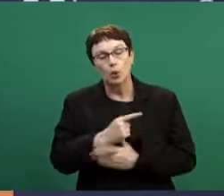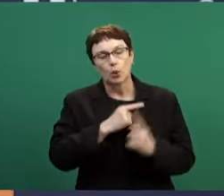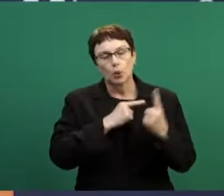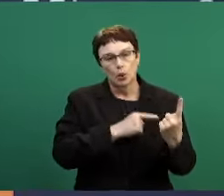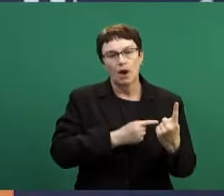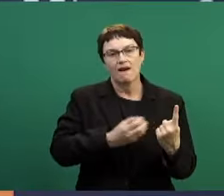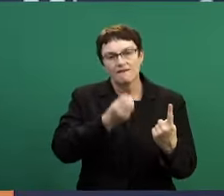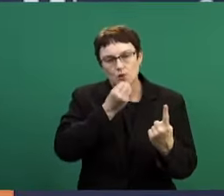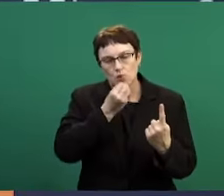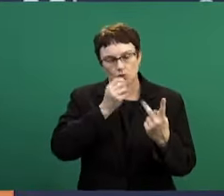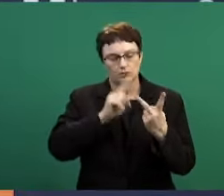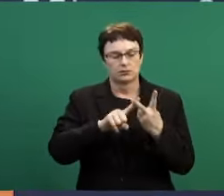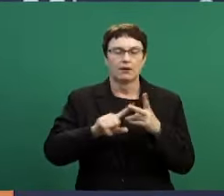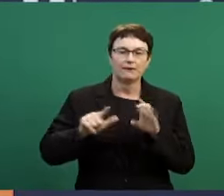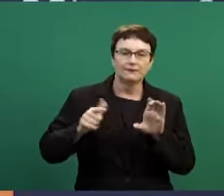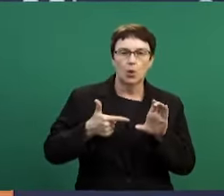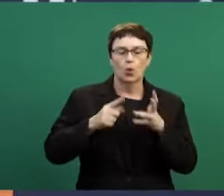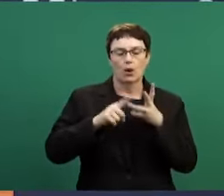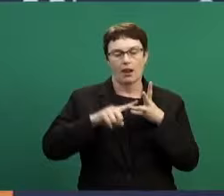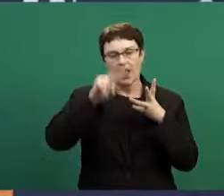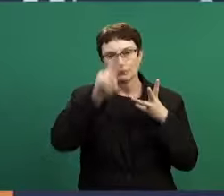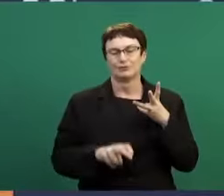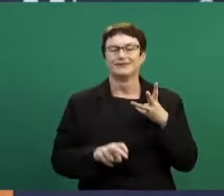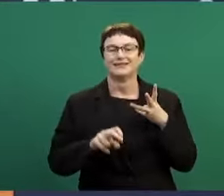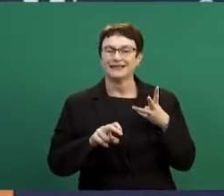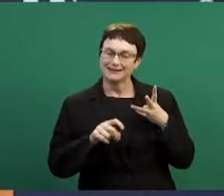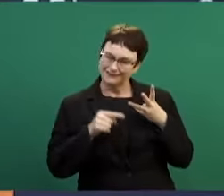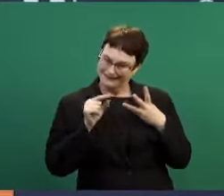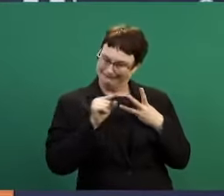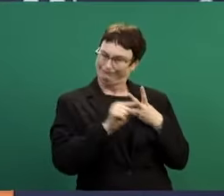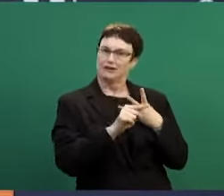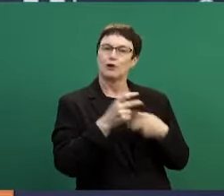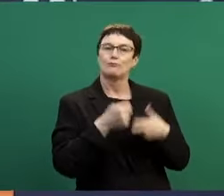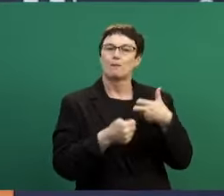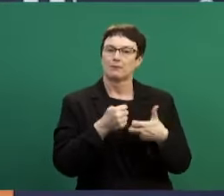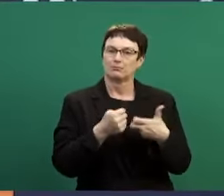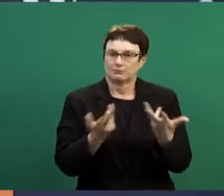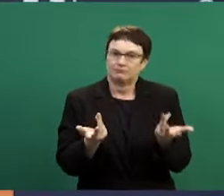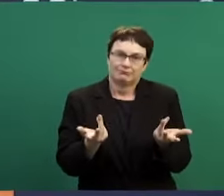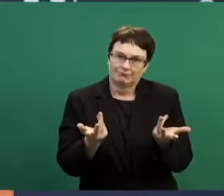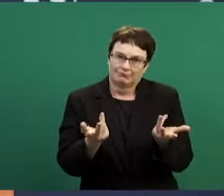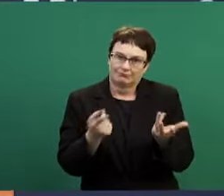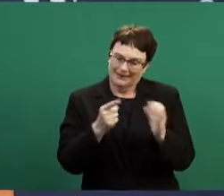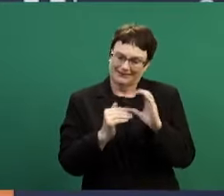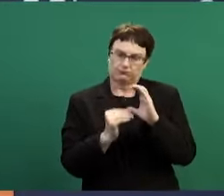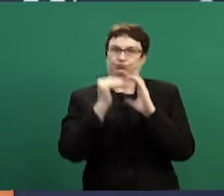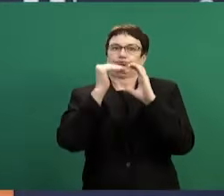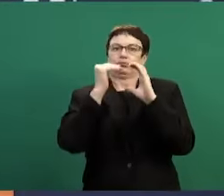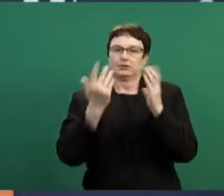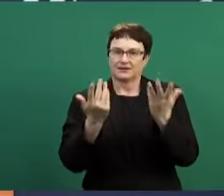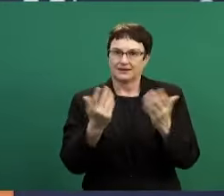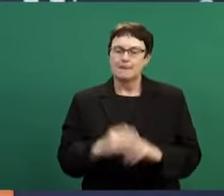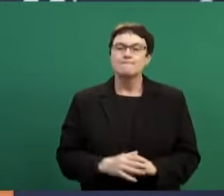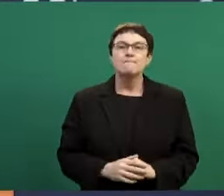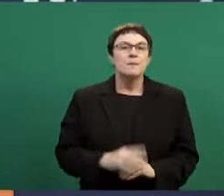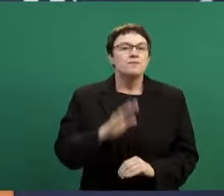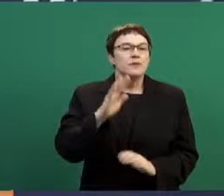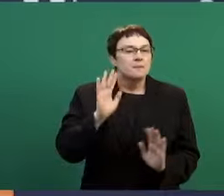fuel, and electricity. However, bear in mind